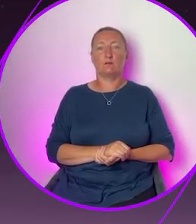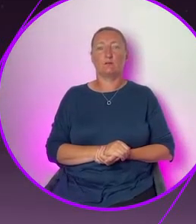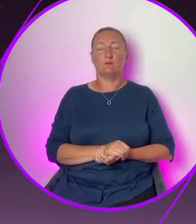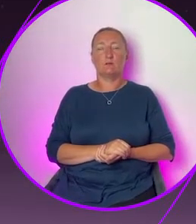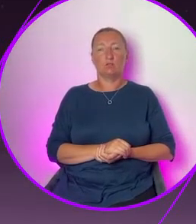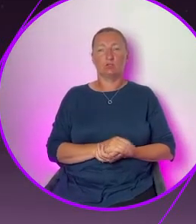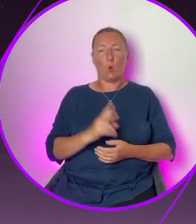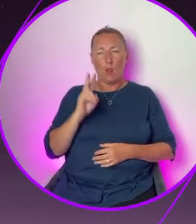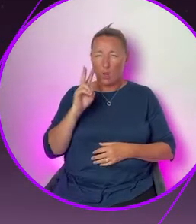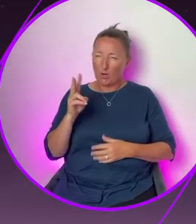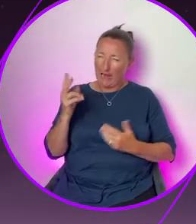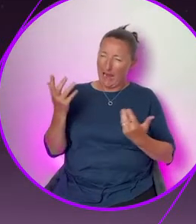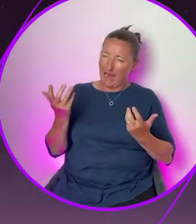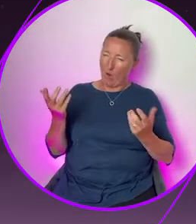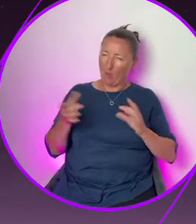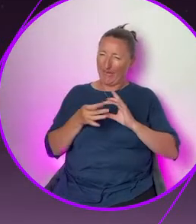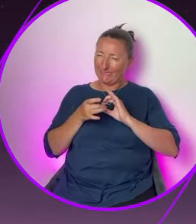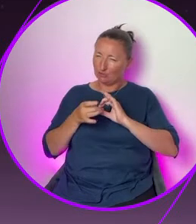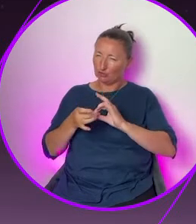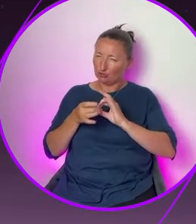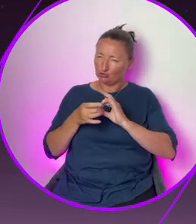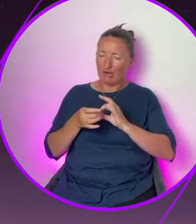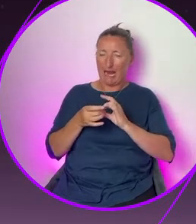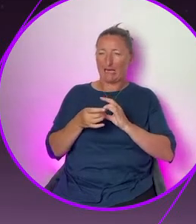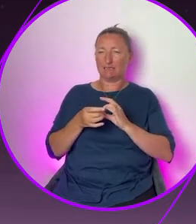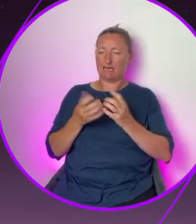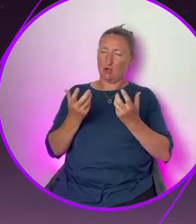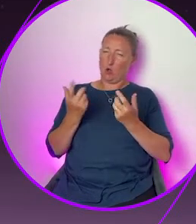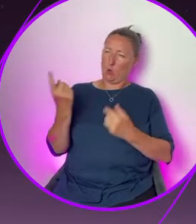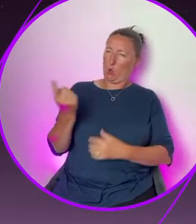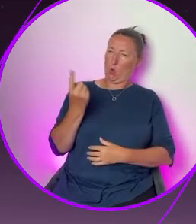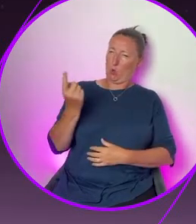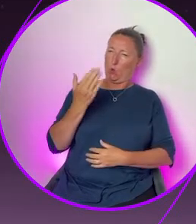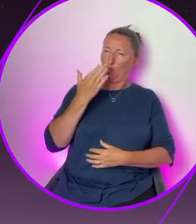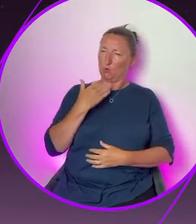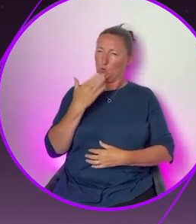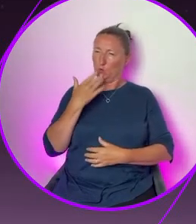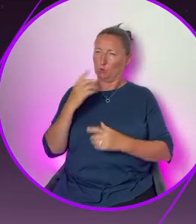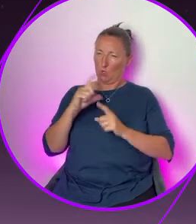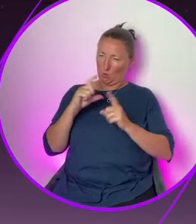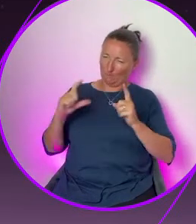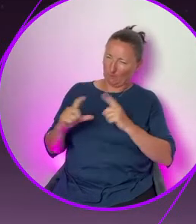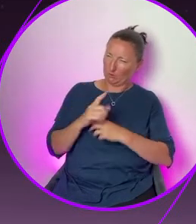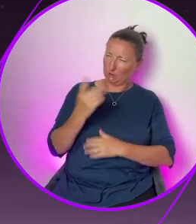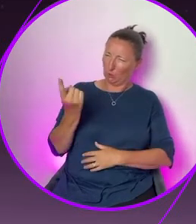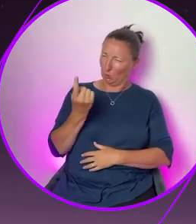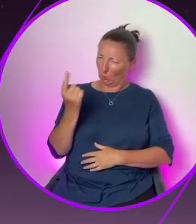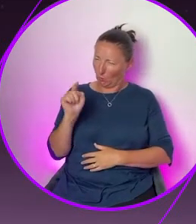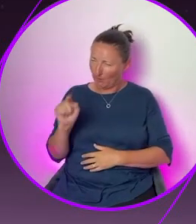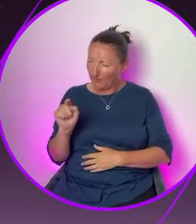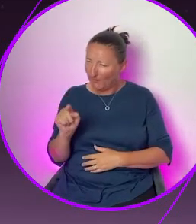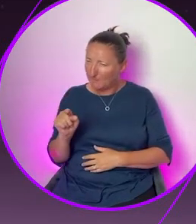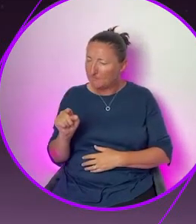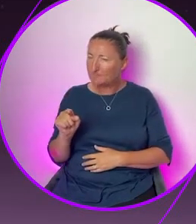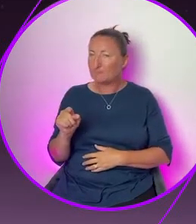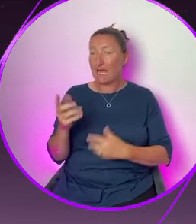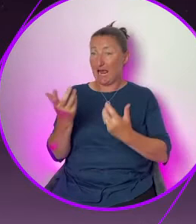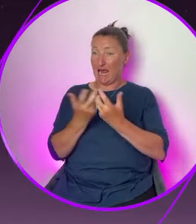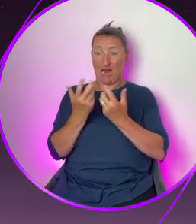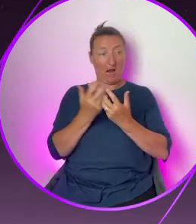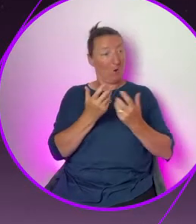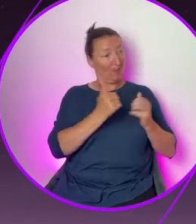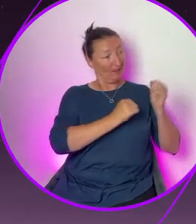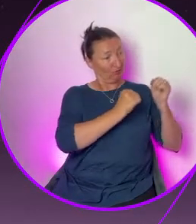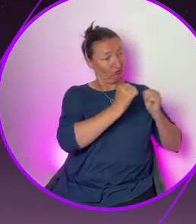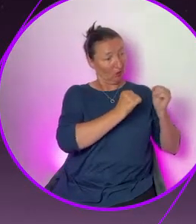interacts and also seeks greater precision in understanding who these user communities are. How that is then supported infrastructurally